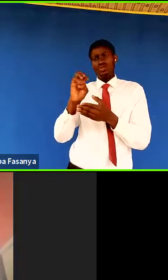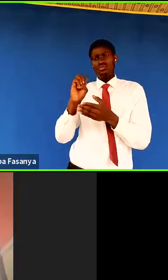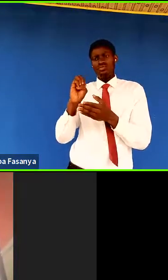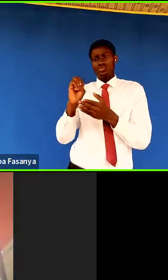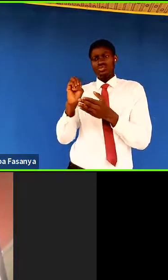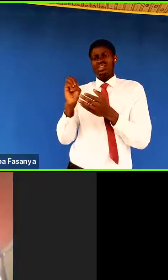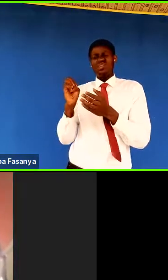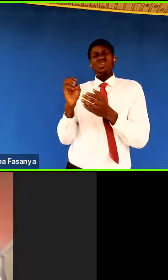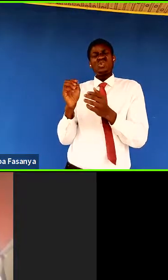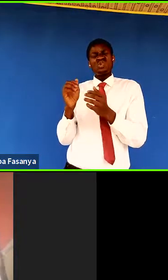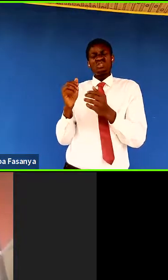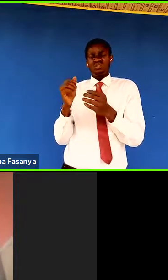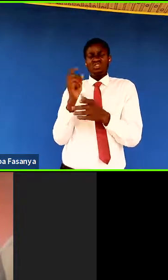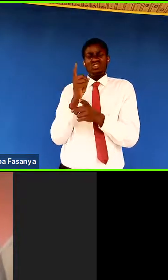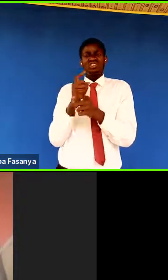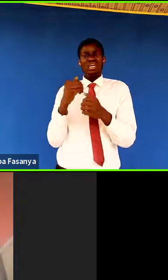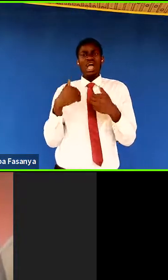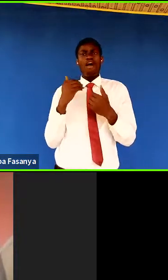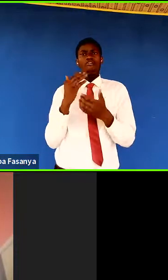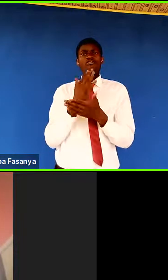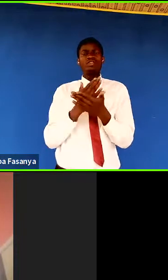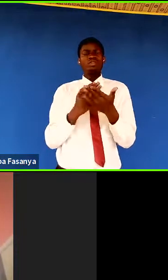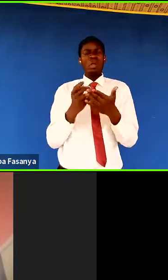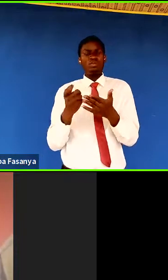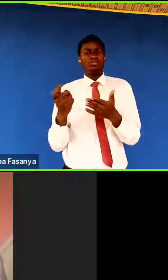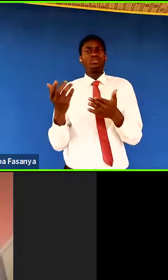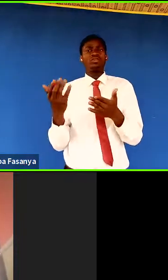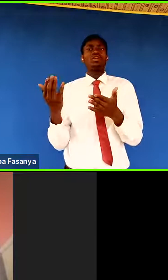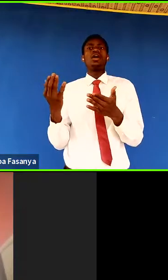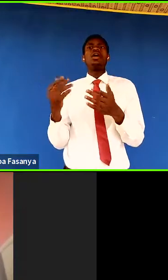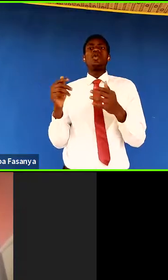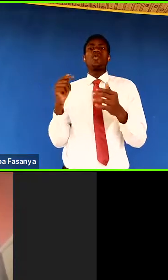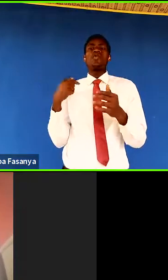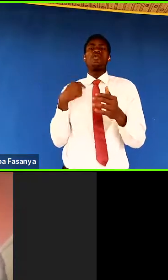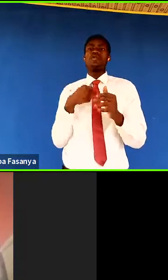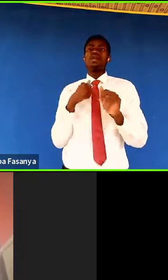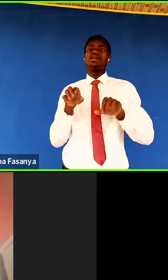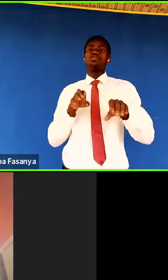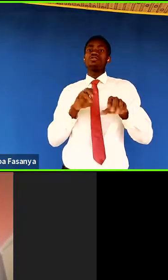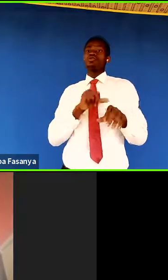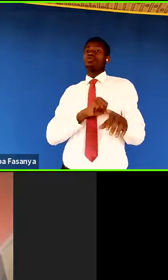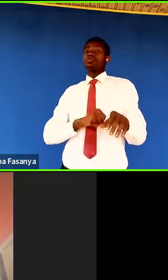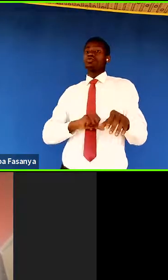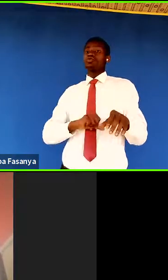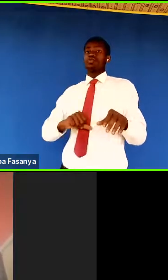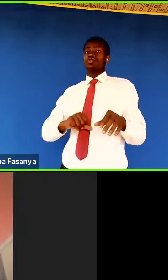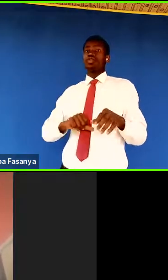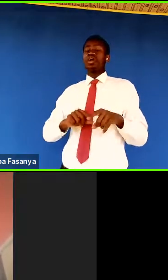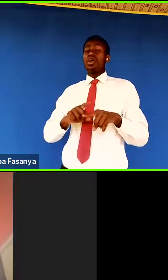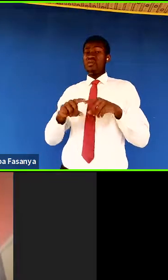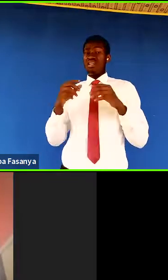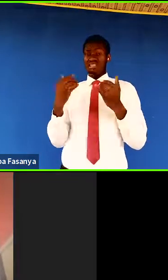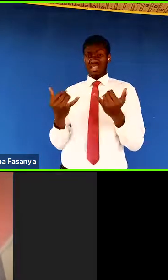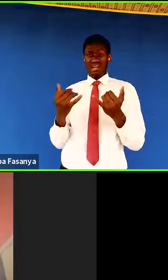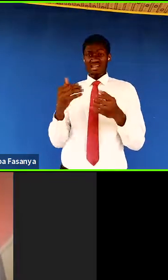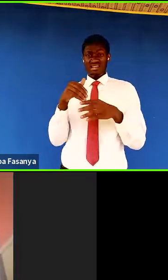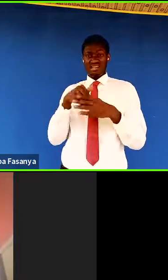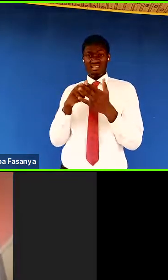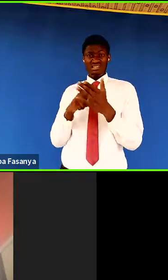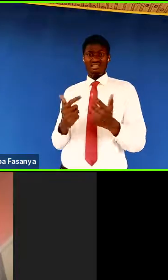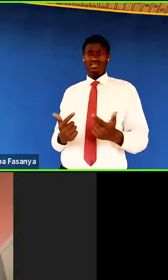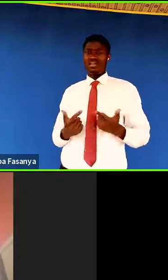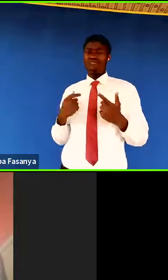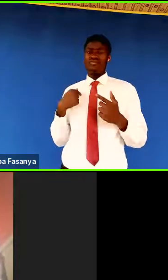scars, then tubal surgery can take care of that. But the mainstay right now in the 21st century is to recommend IVF for such